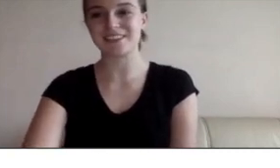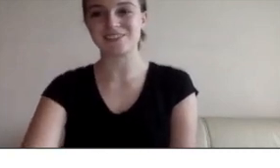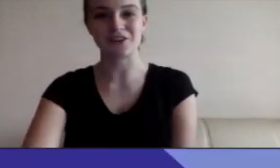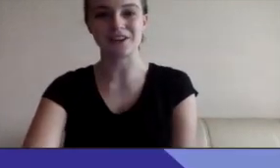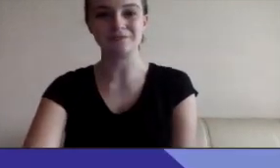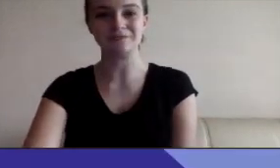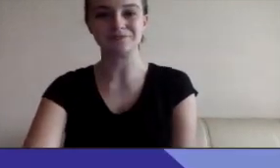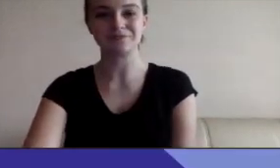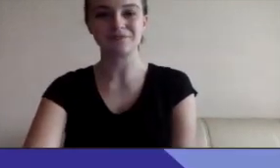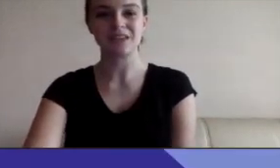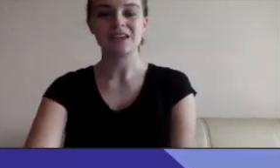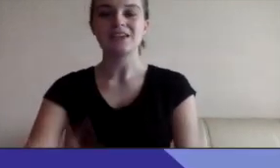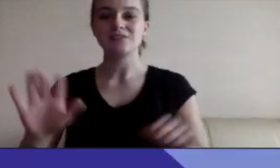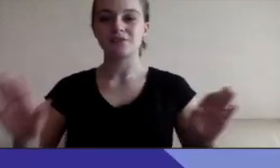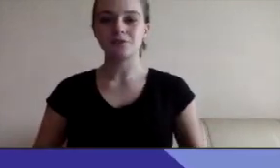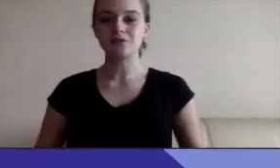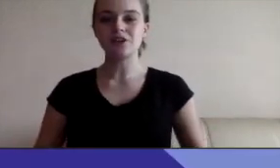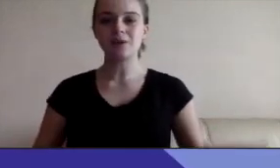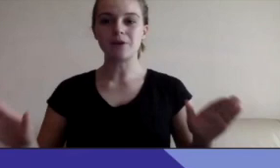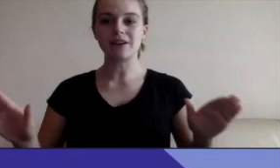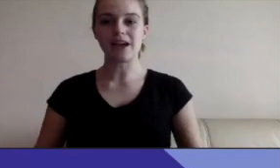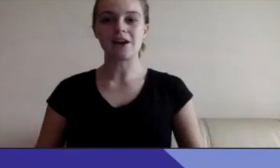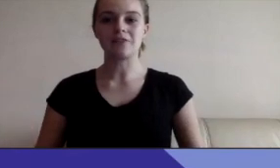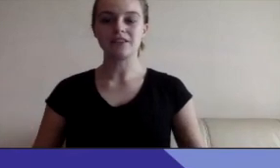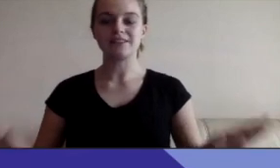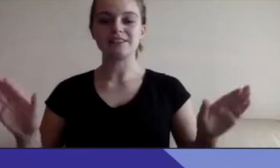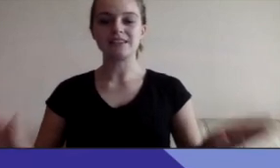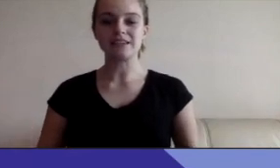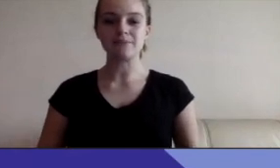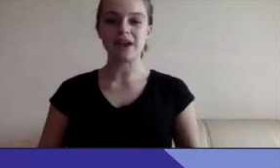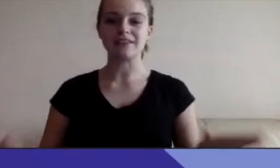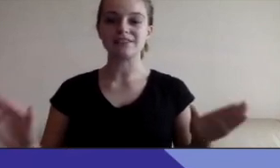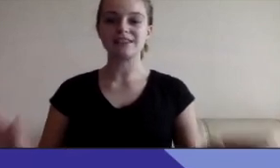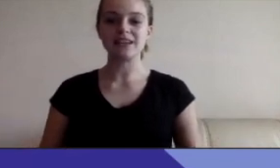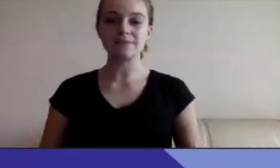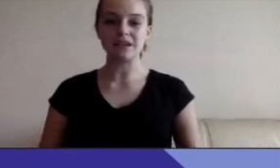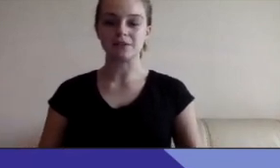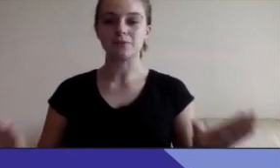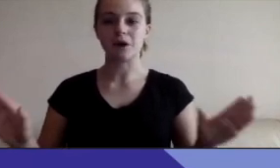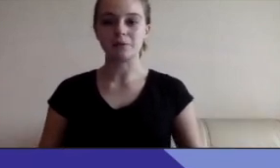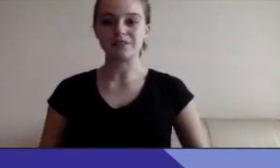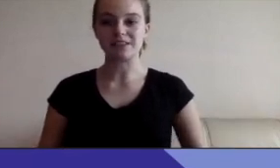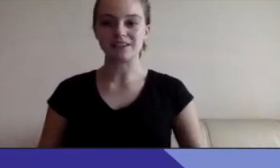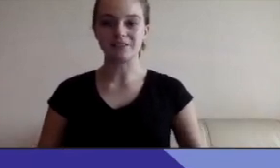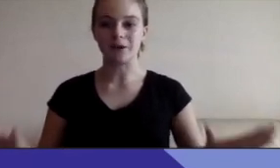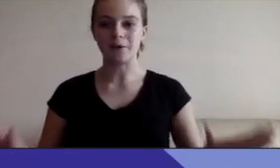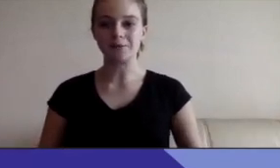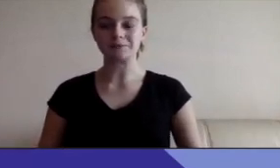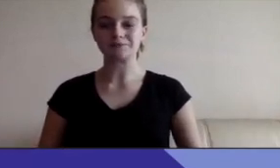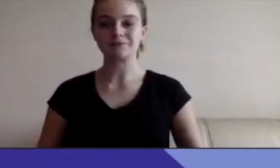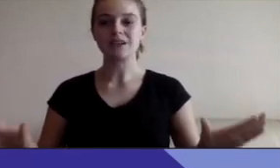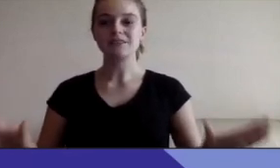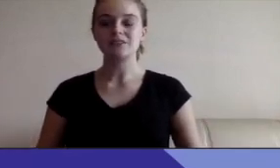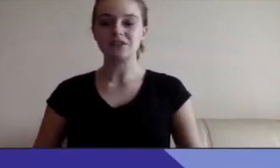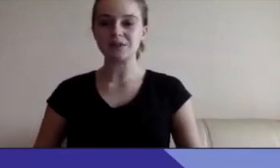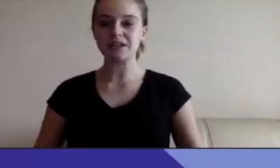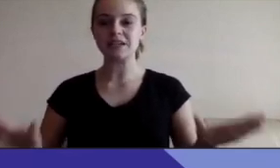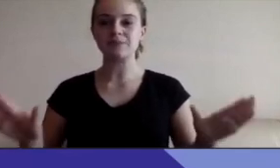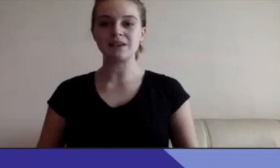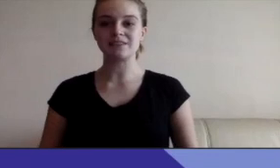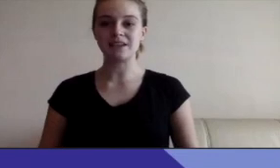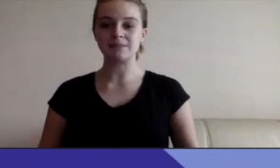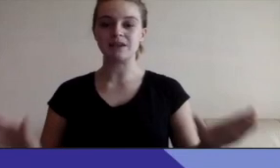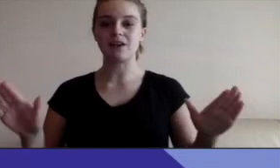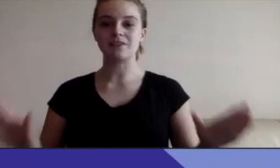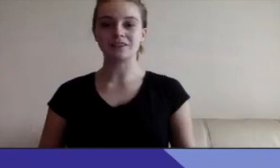let's get started. So your job right now is to keep a steady beat while we sing hello. So you can